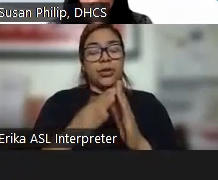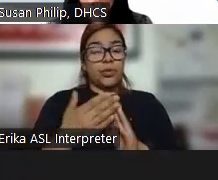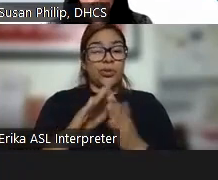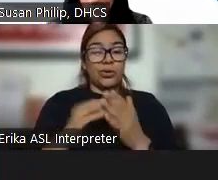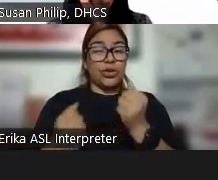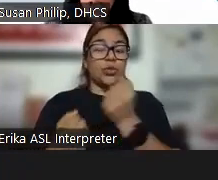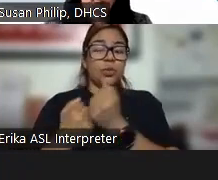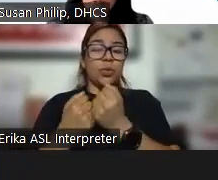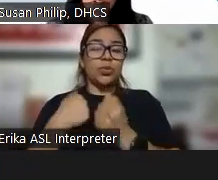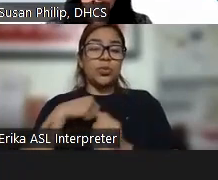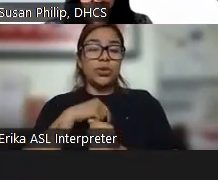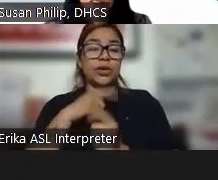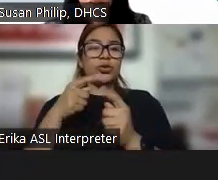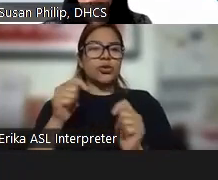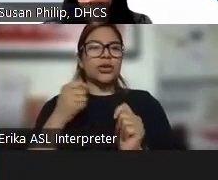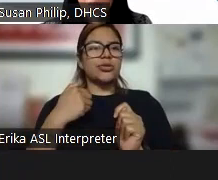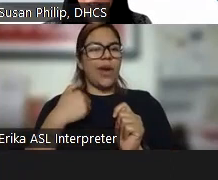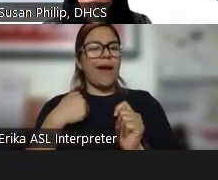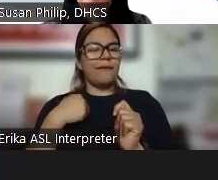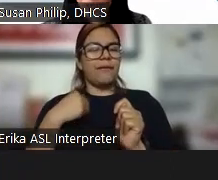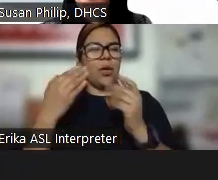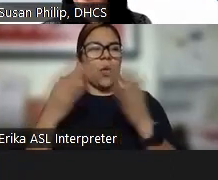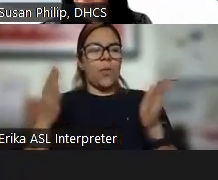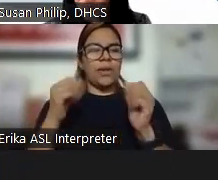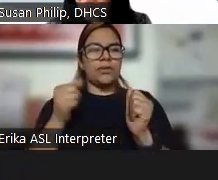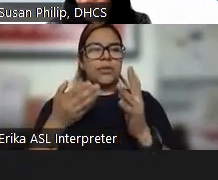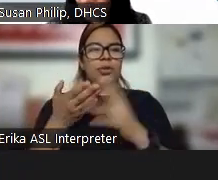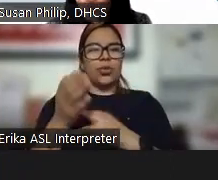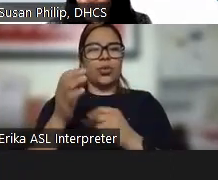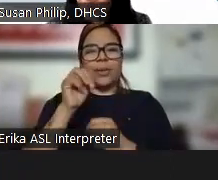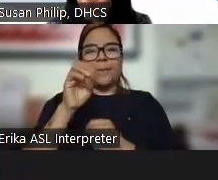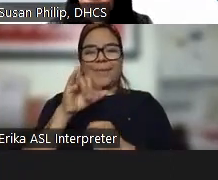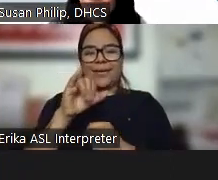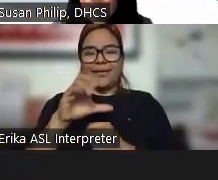we're looking to have available through our Medi-Cal program.